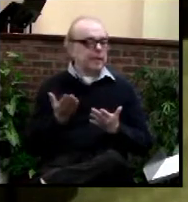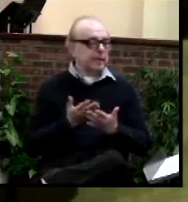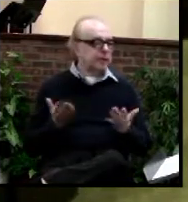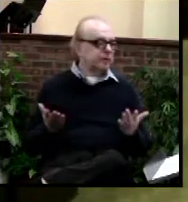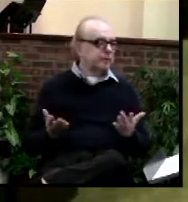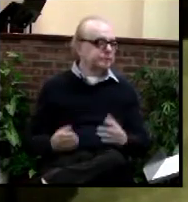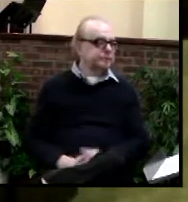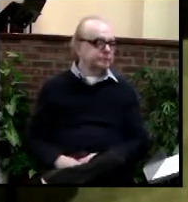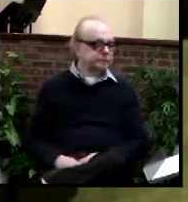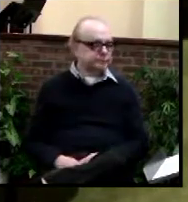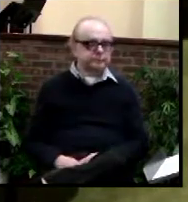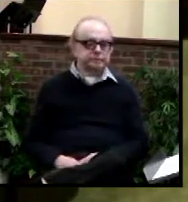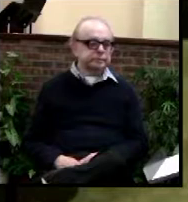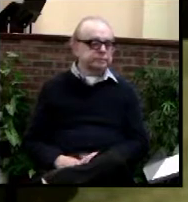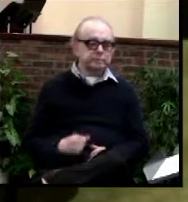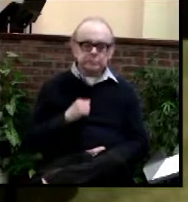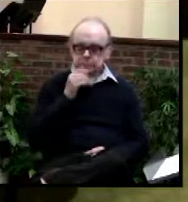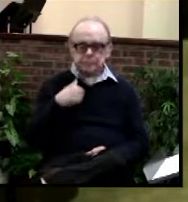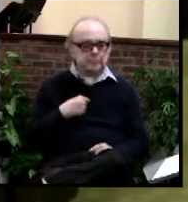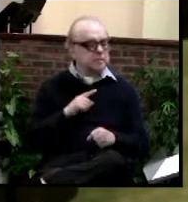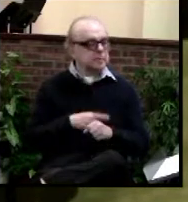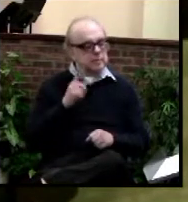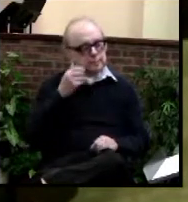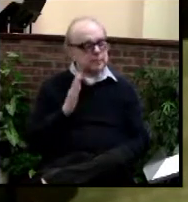and I say I don't have any time for God,